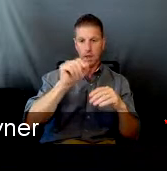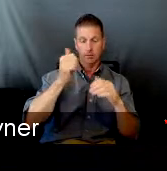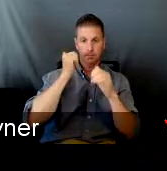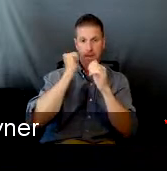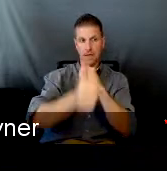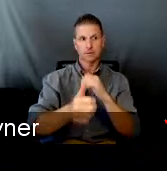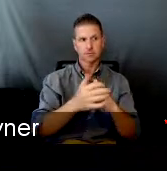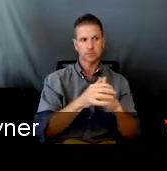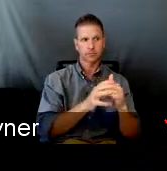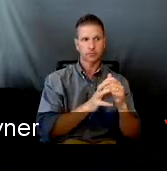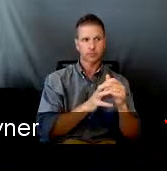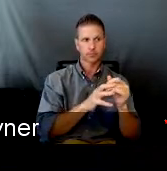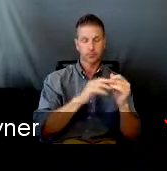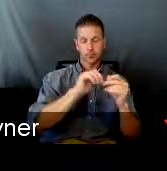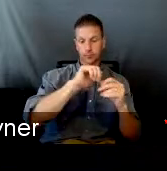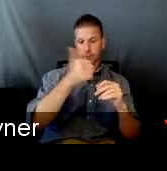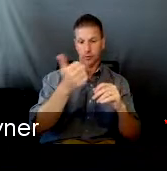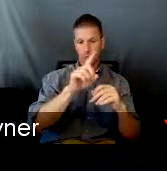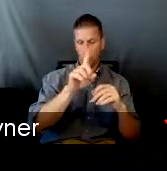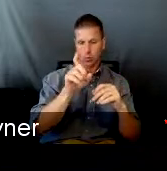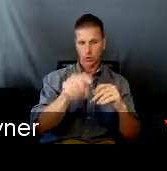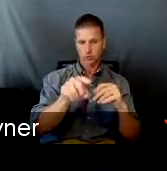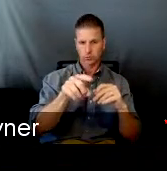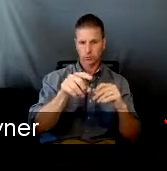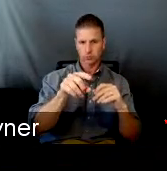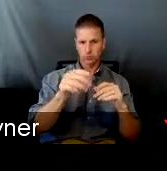And another question on the next slide.